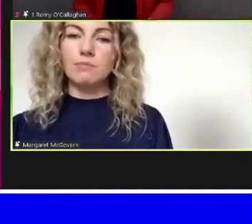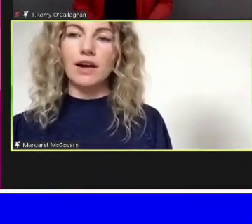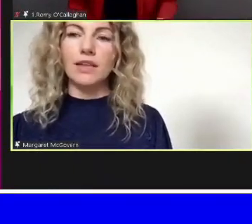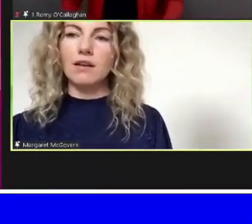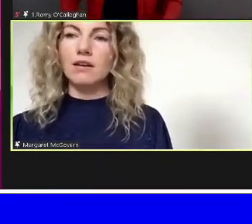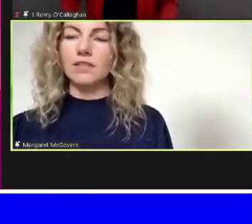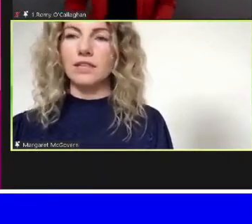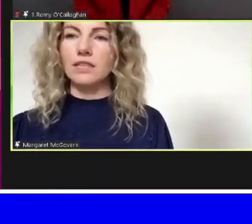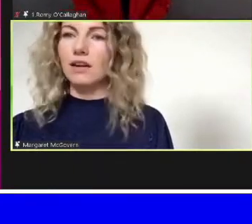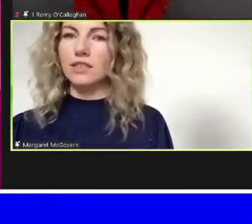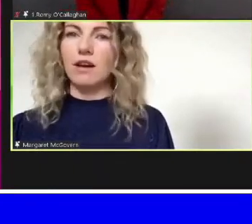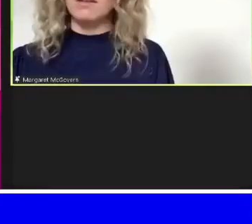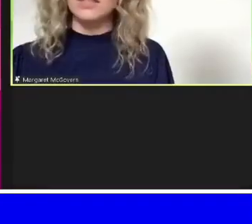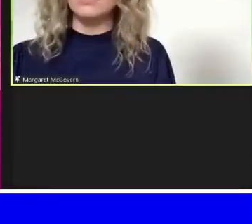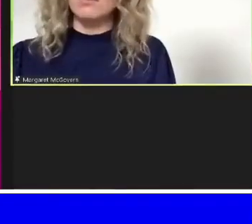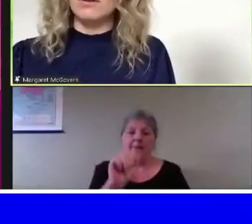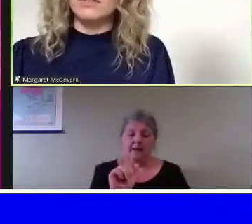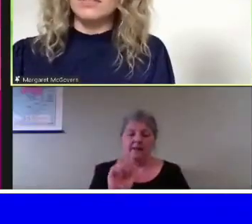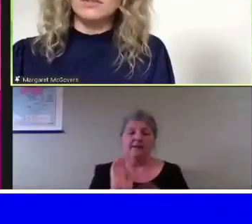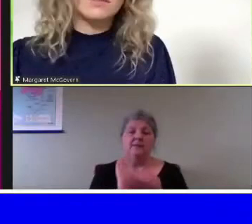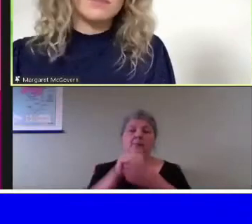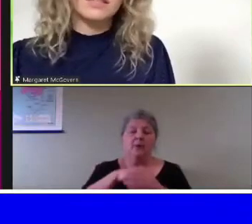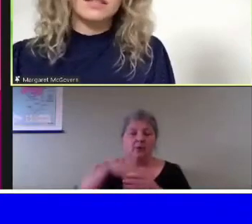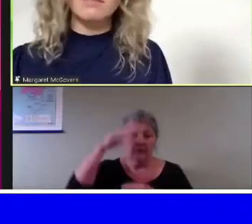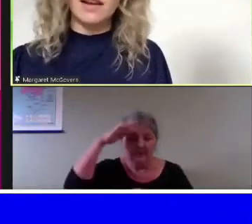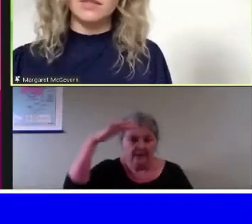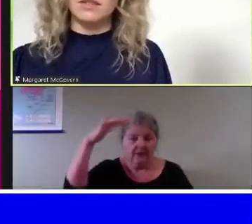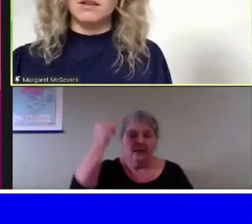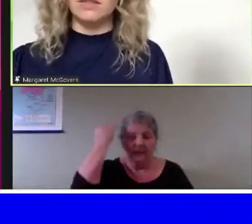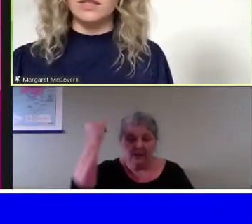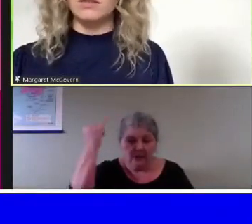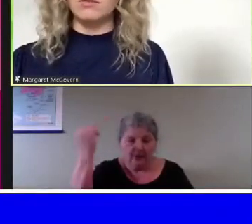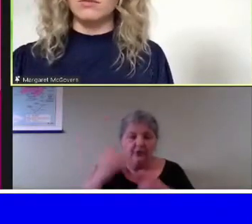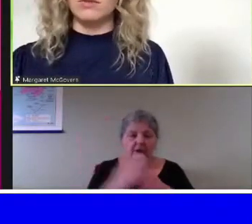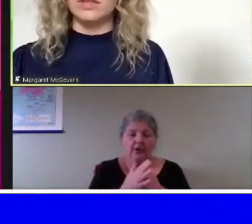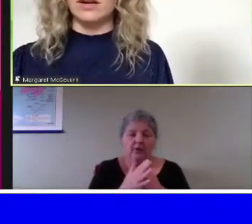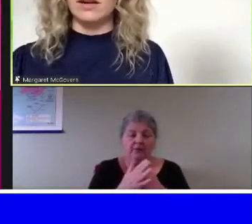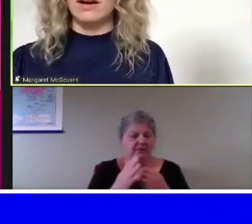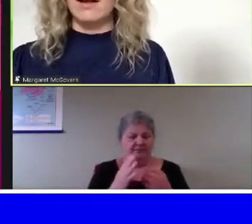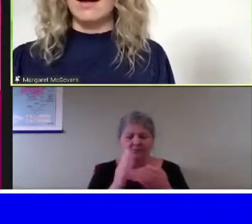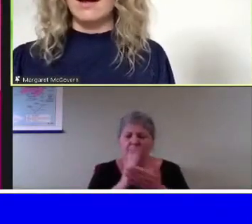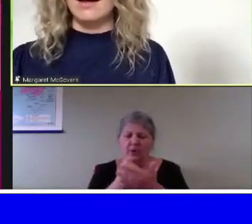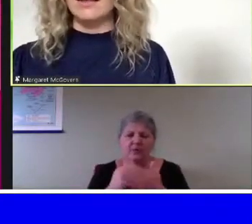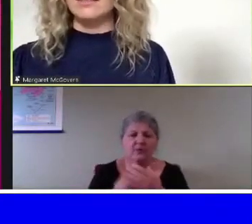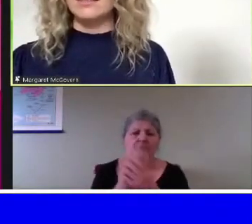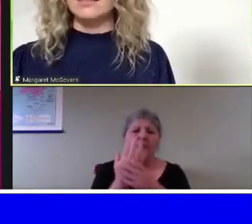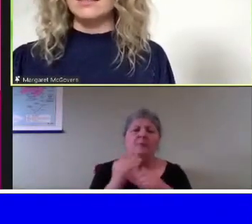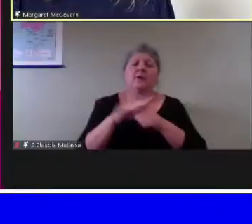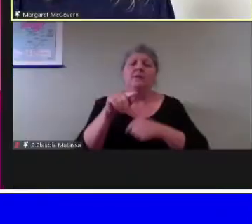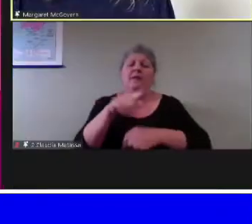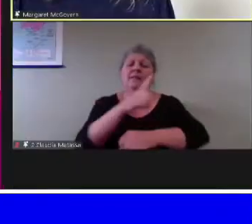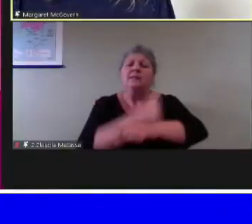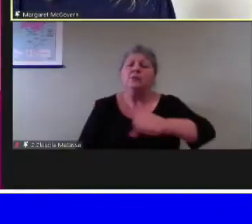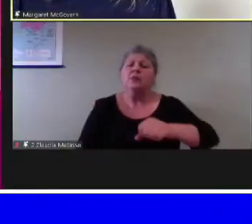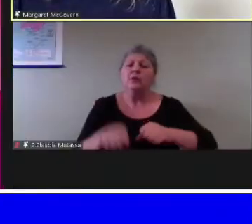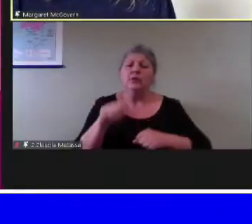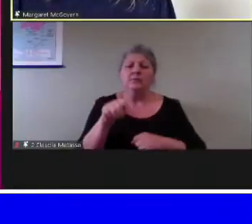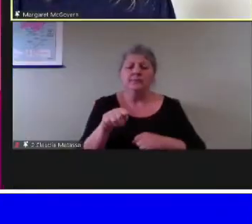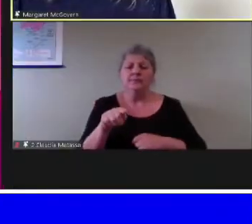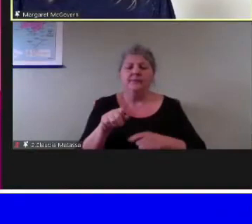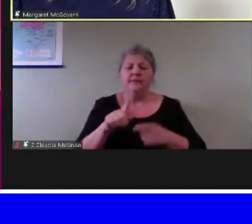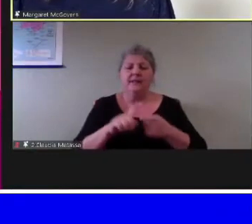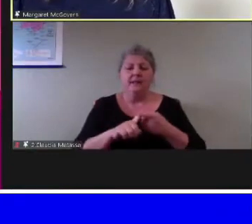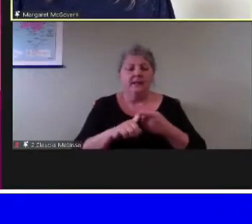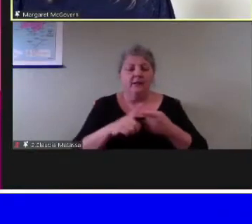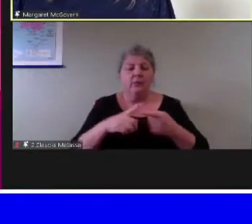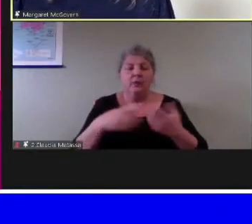is part of the etiology of the disorder, part of the development of the disorder. And we'll